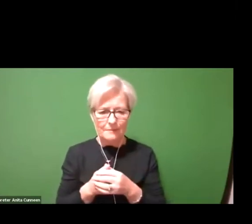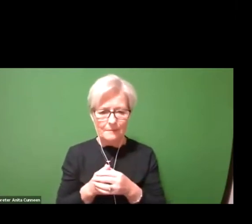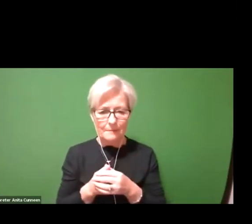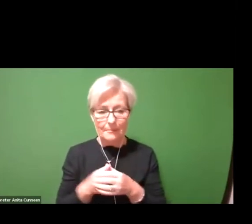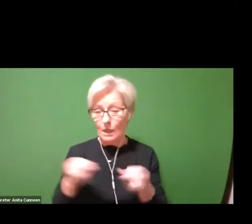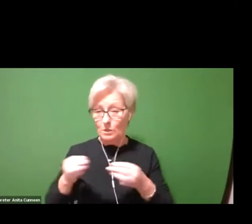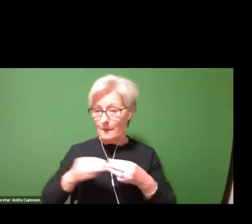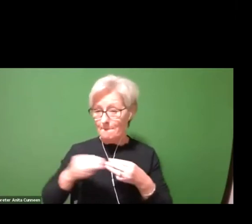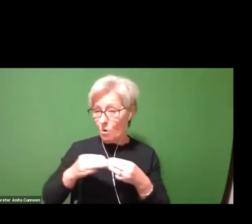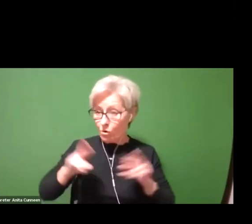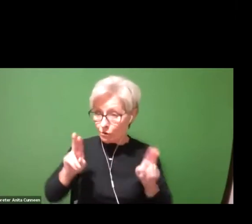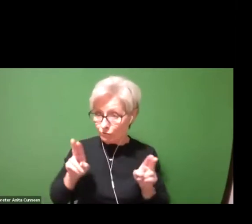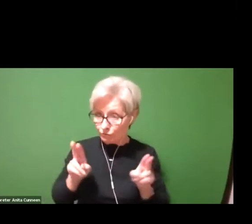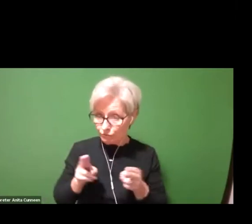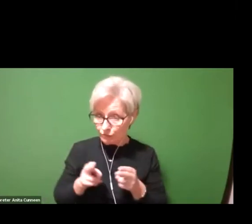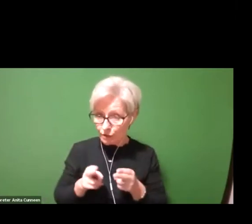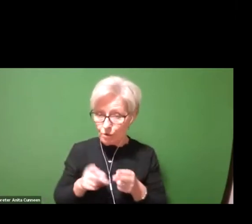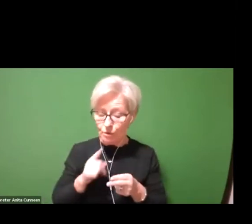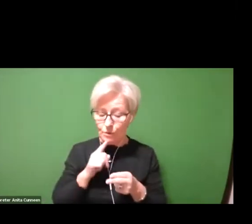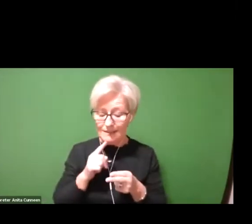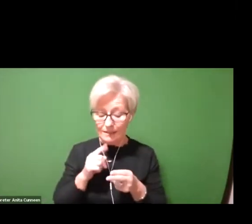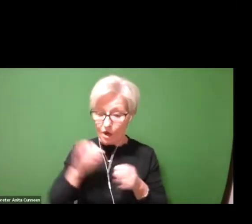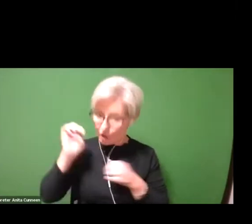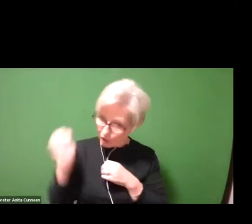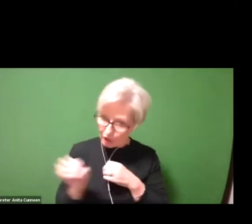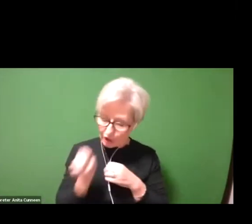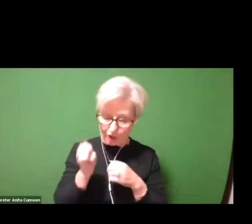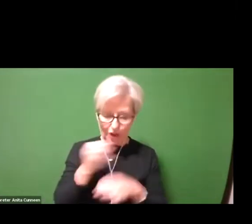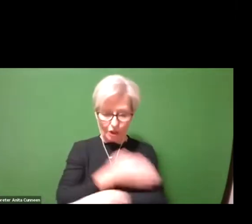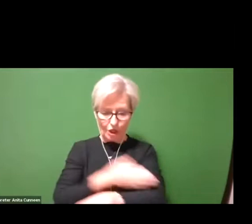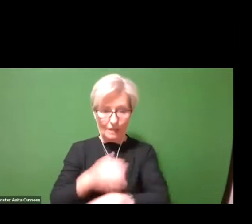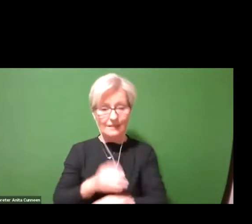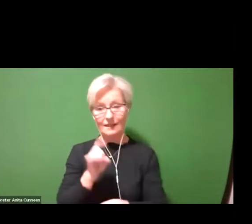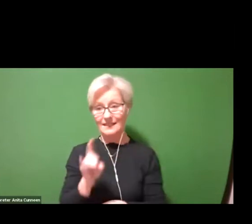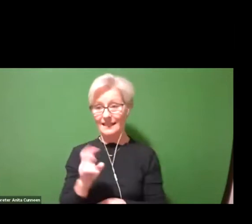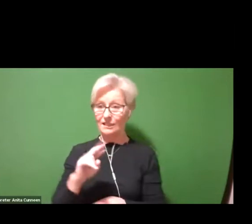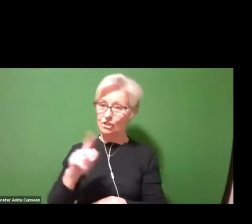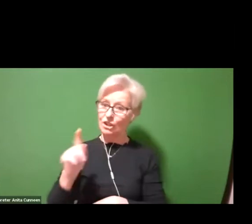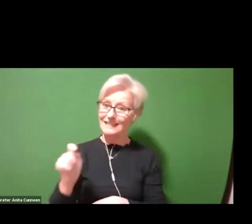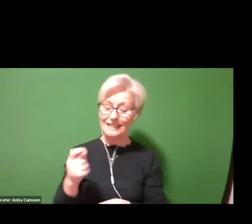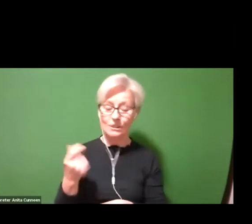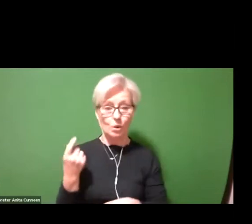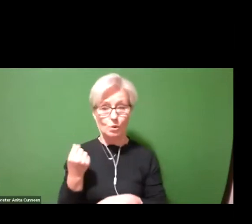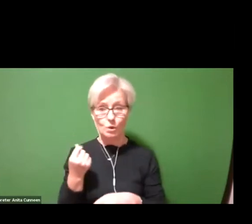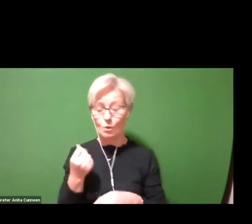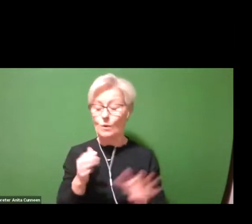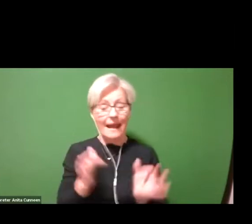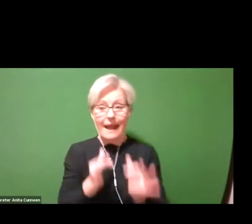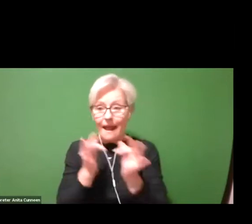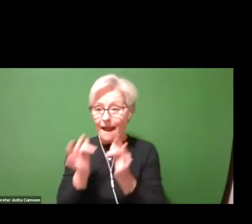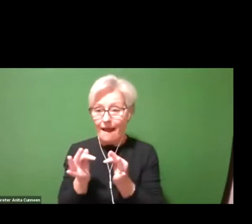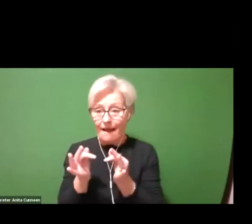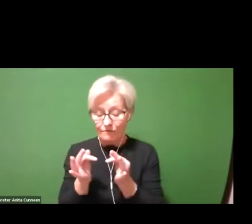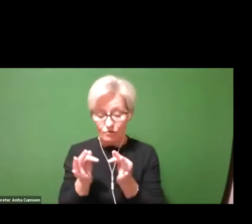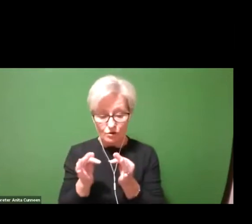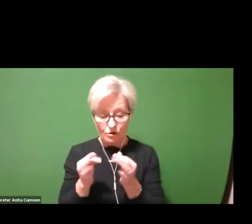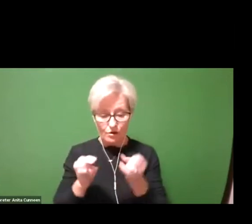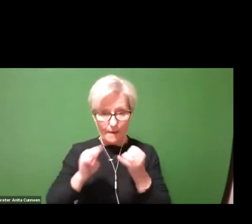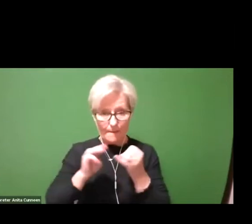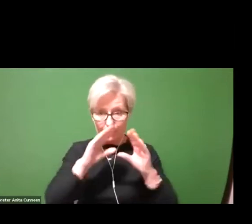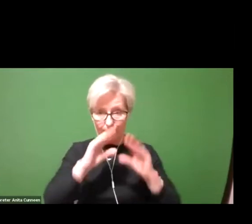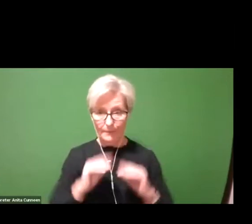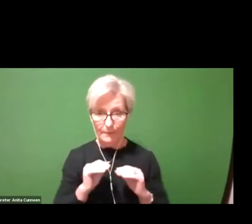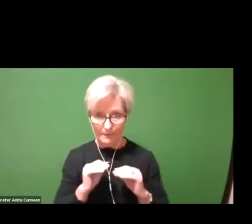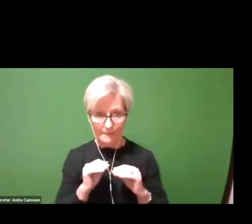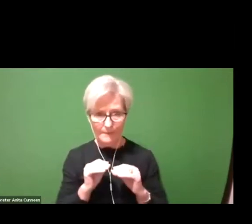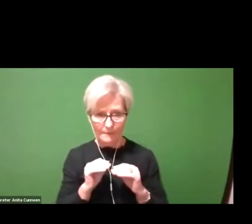more reduced risk the earlier you start your HRT. So the sooner after you finish your periods or even in the perimenopause seems to be more